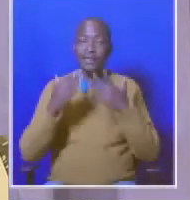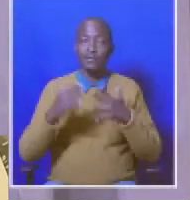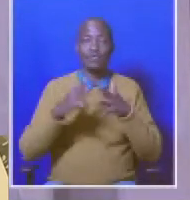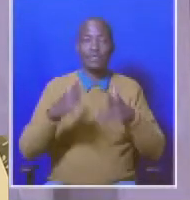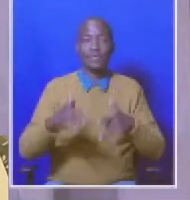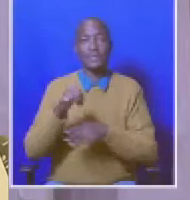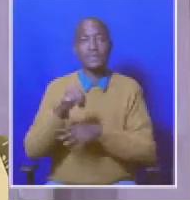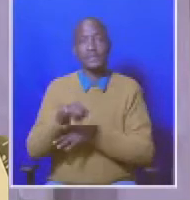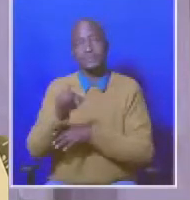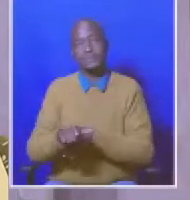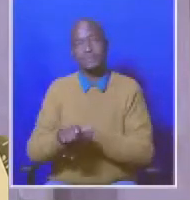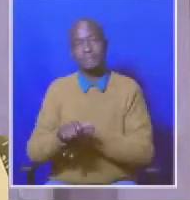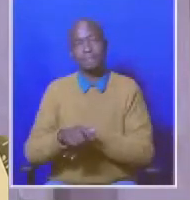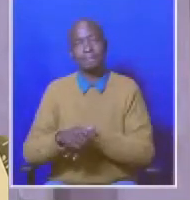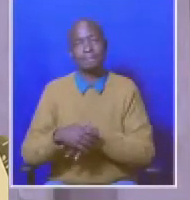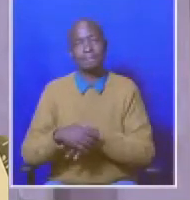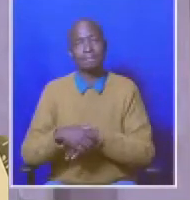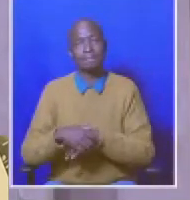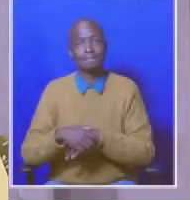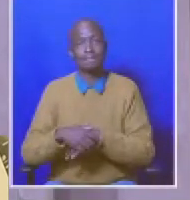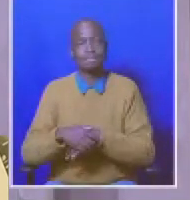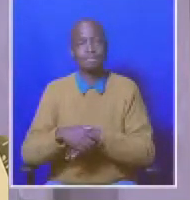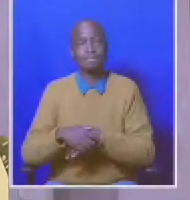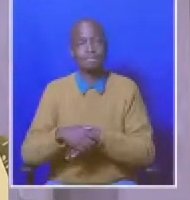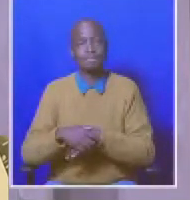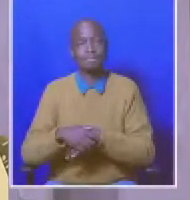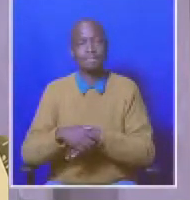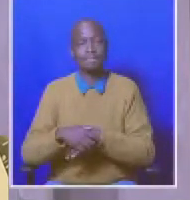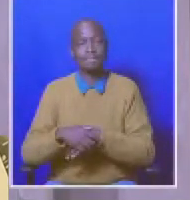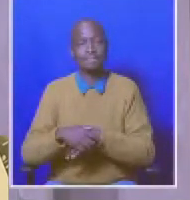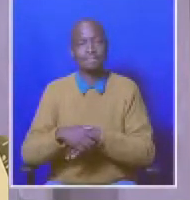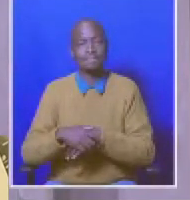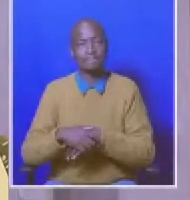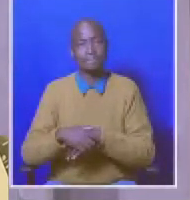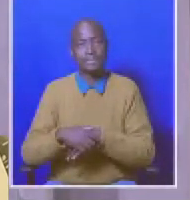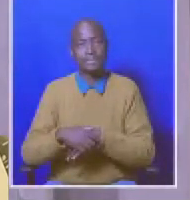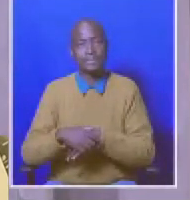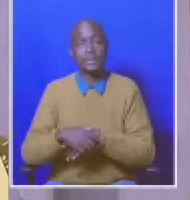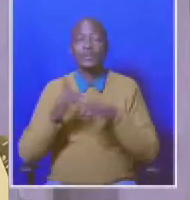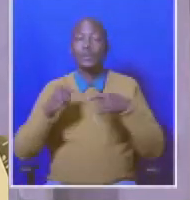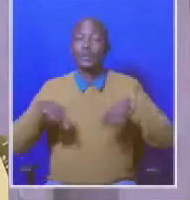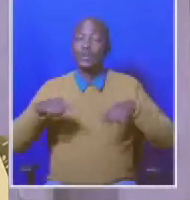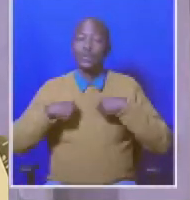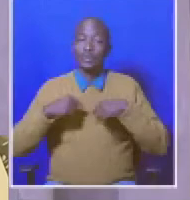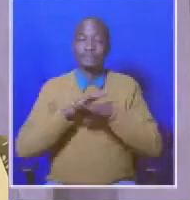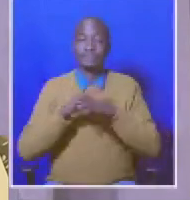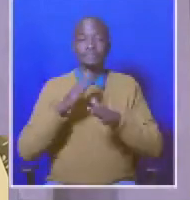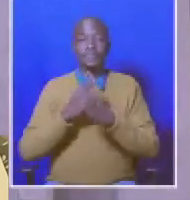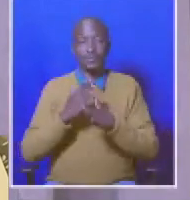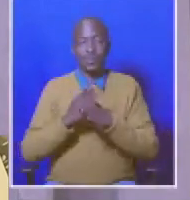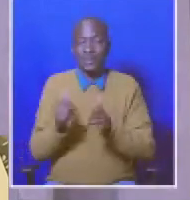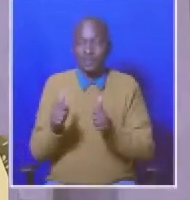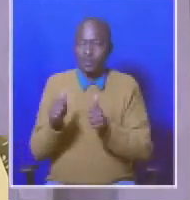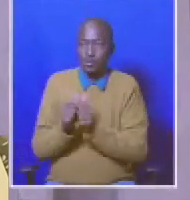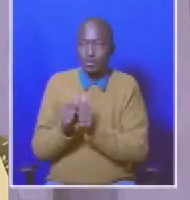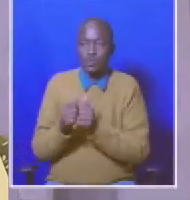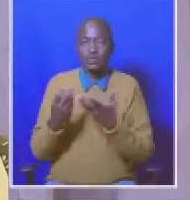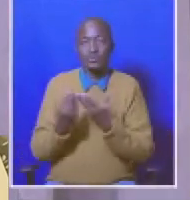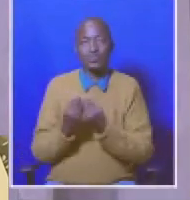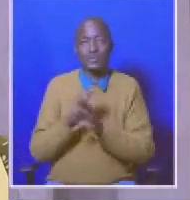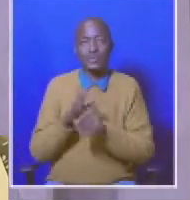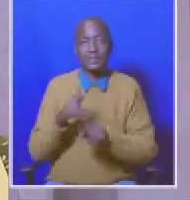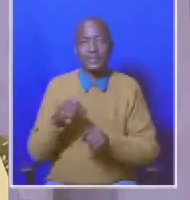Chairperson. Thank you very much, Honorable Nkosi. We are working very closely with the